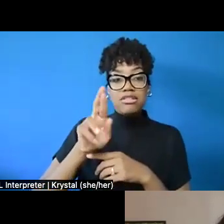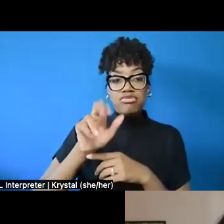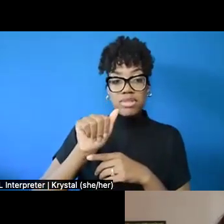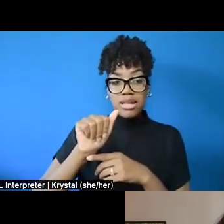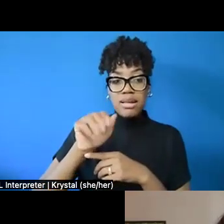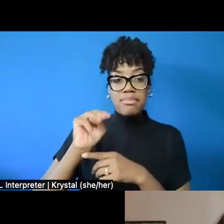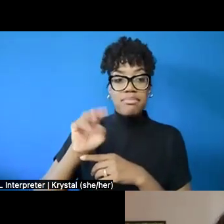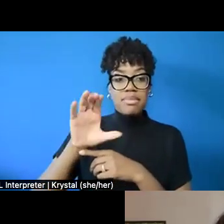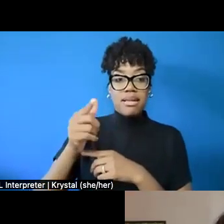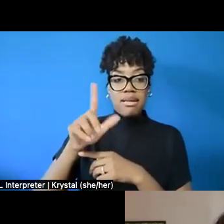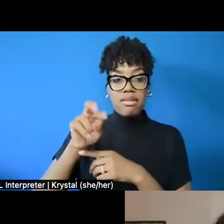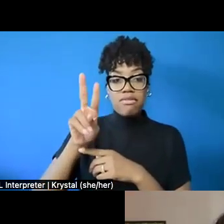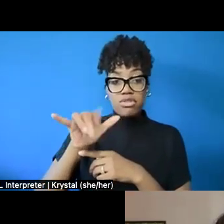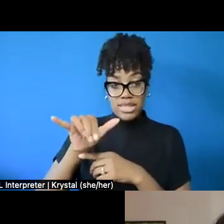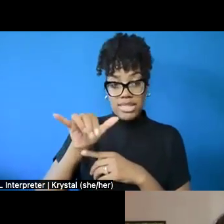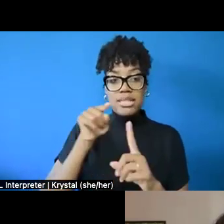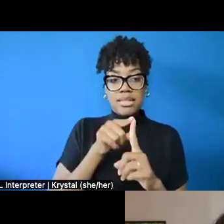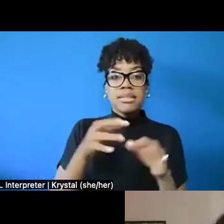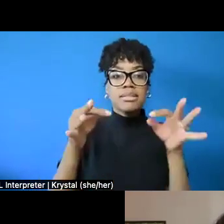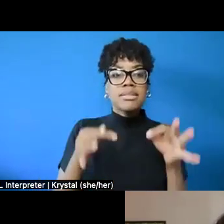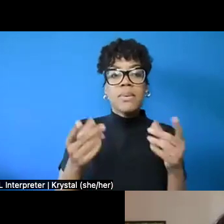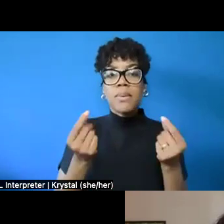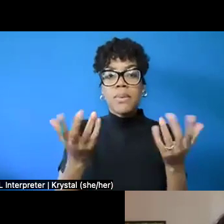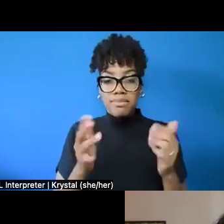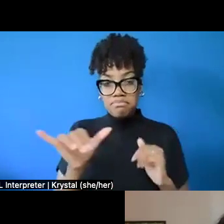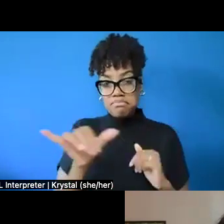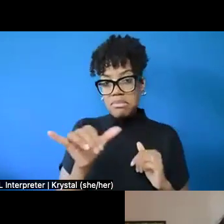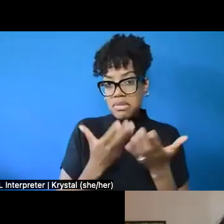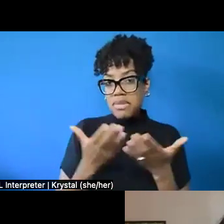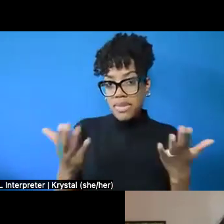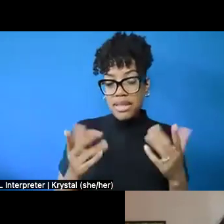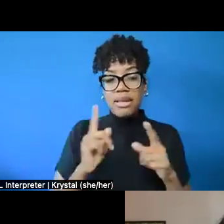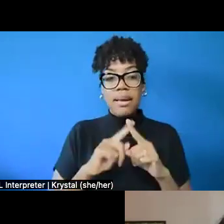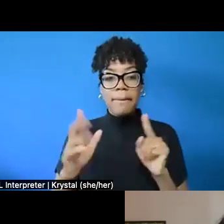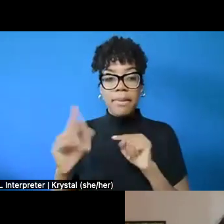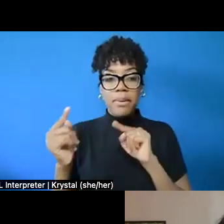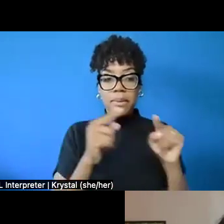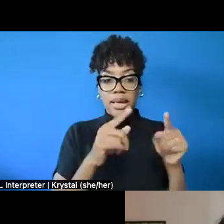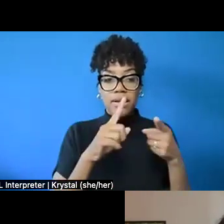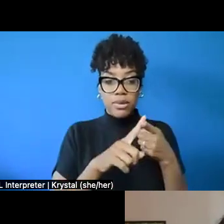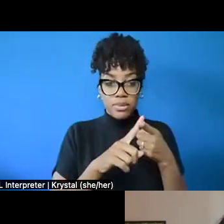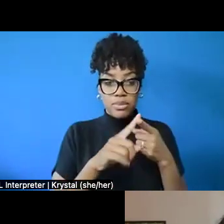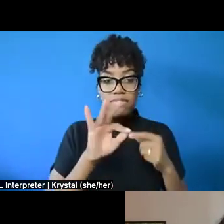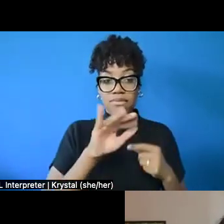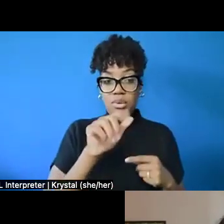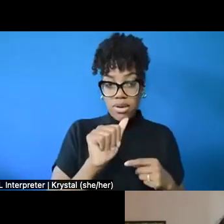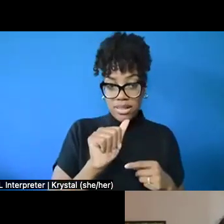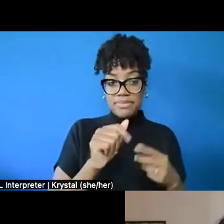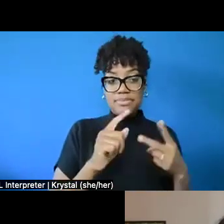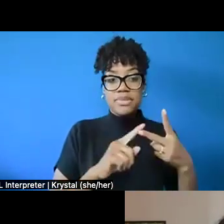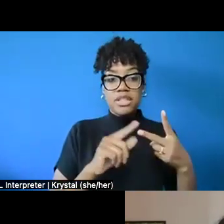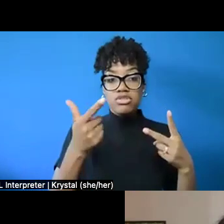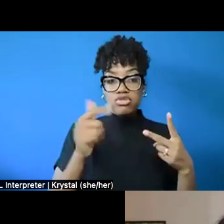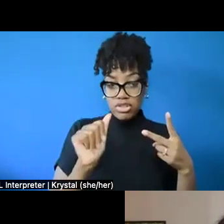in Florida, Georgia, working with the Spanish as a counter to the United States.